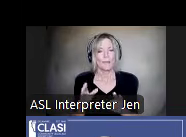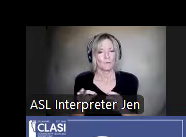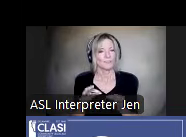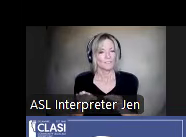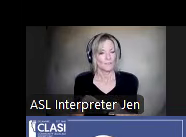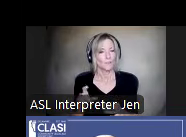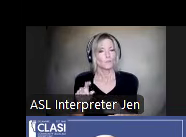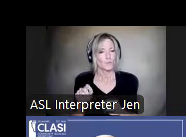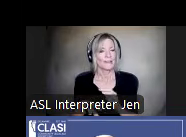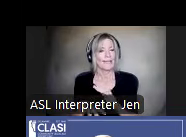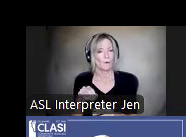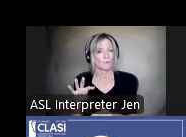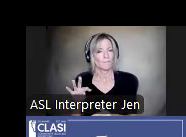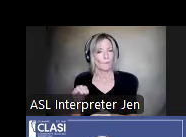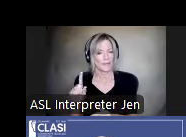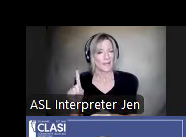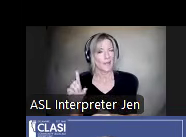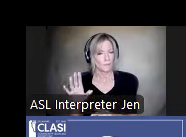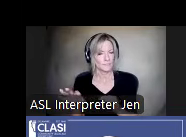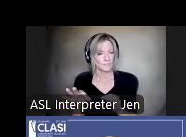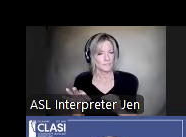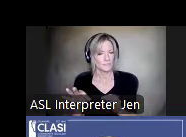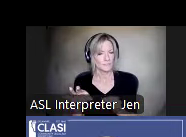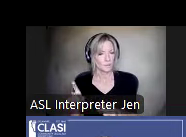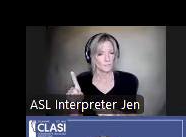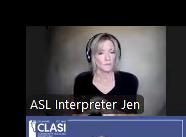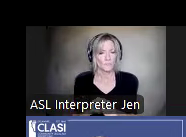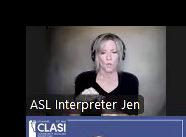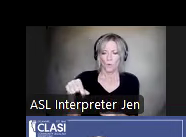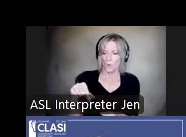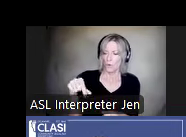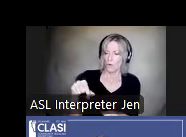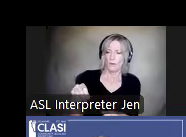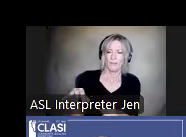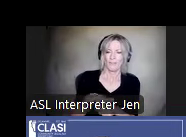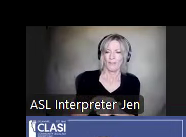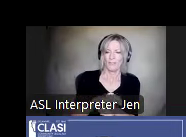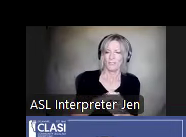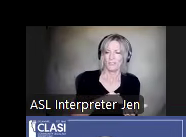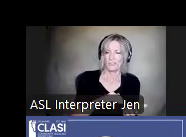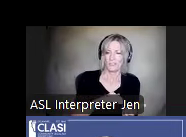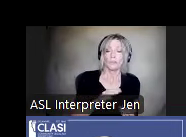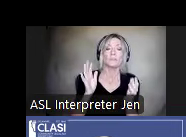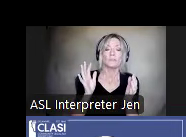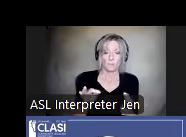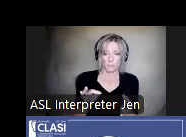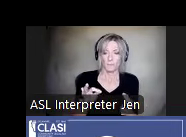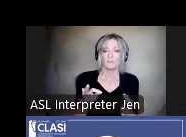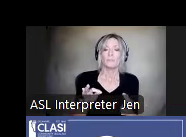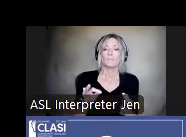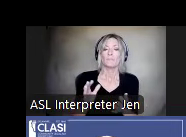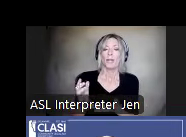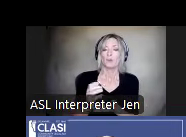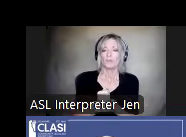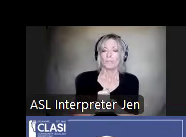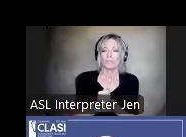20 out of 40 in a minute. Um, what is a quarter of coverage? A quarter of coverage is determined by earnings. It's